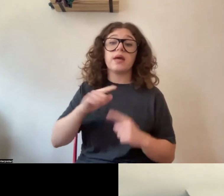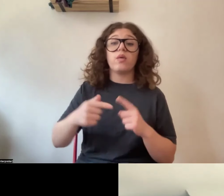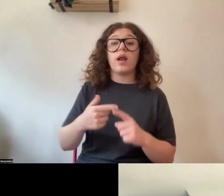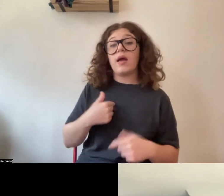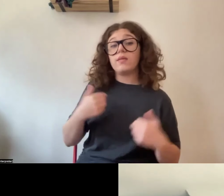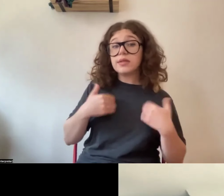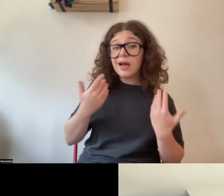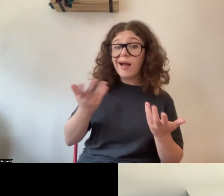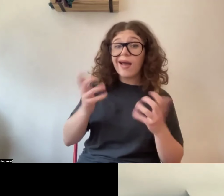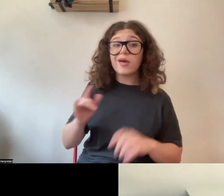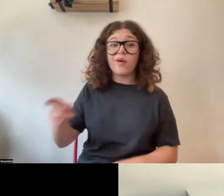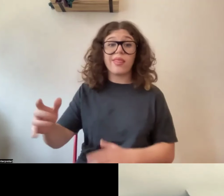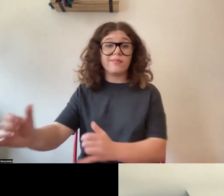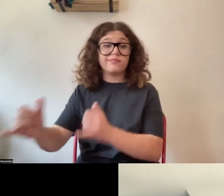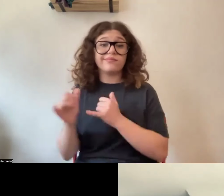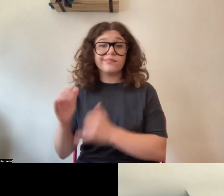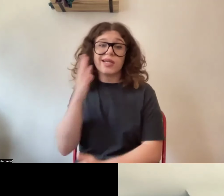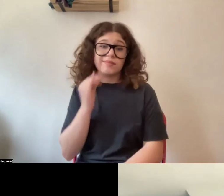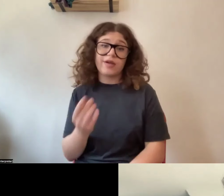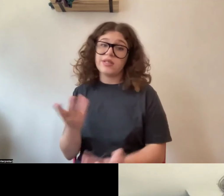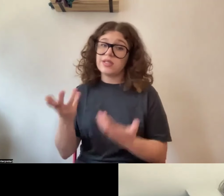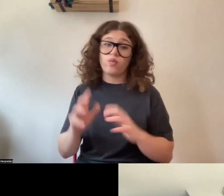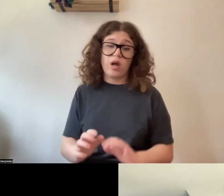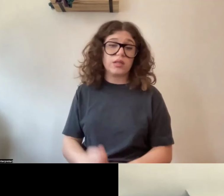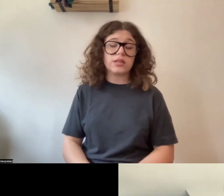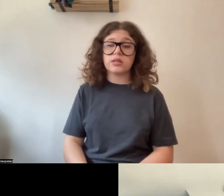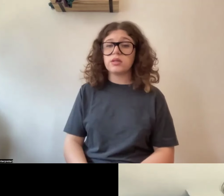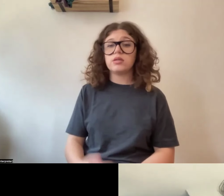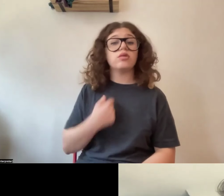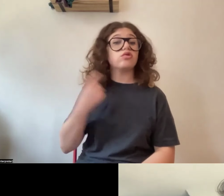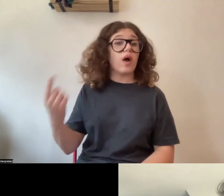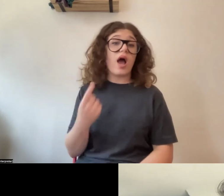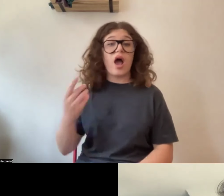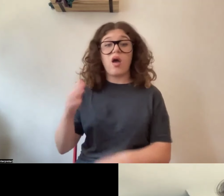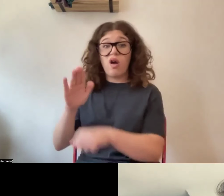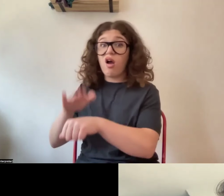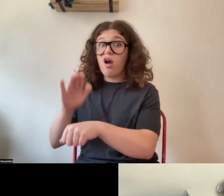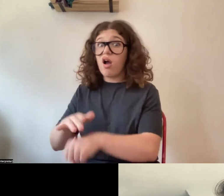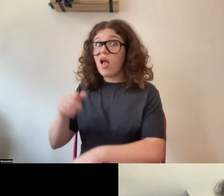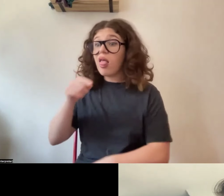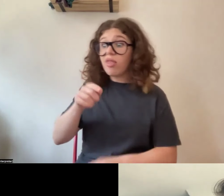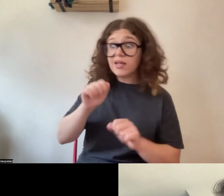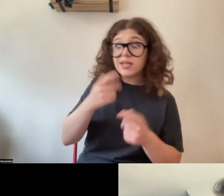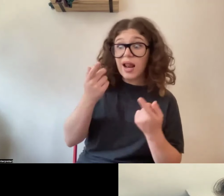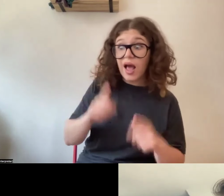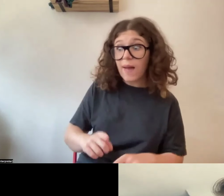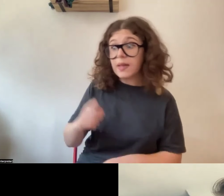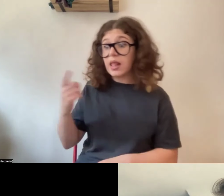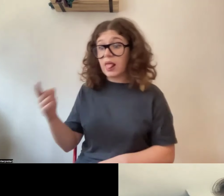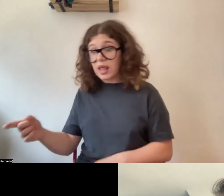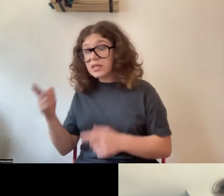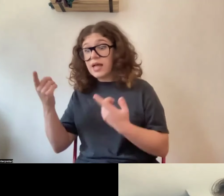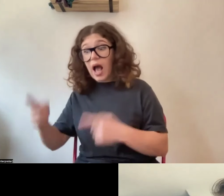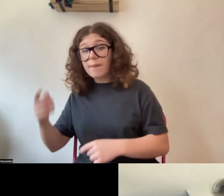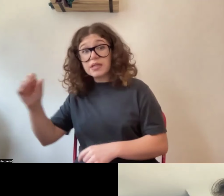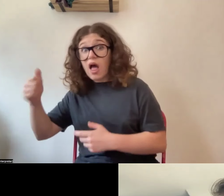through diciéndoles the same thing. cosas So que I was always pasaban en telling otro them lado y things entonces ahí such es as, donde oh, se abría this la can se happen, abría this happens elsewhere. So